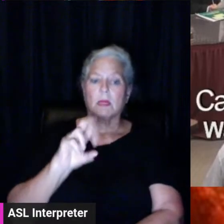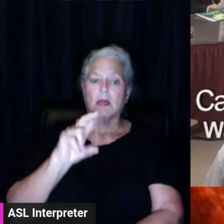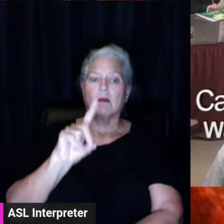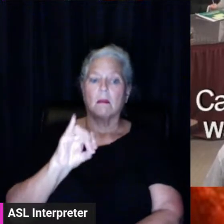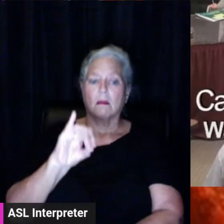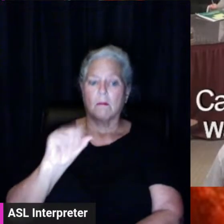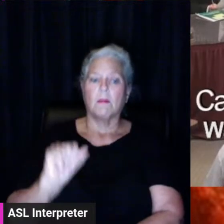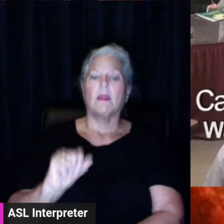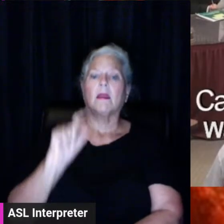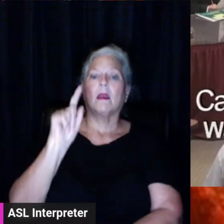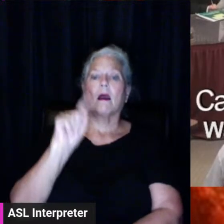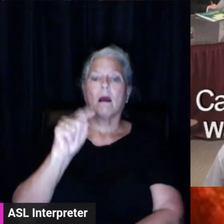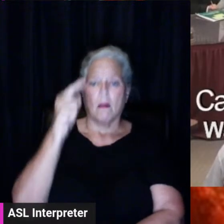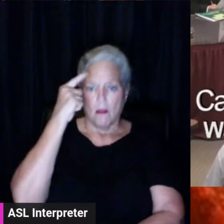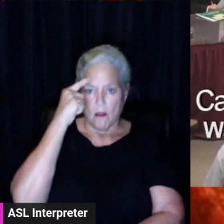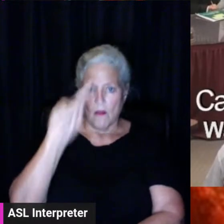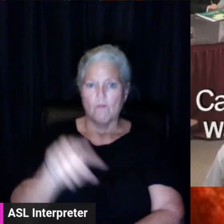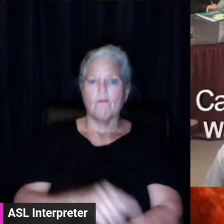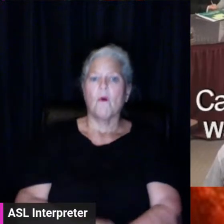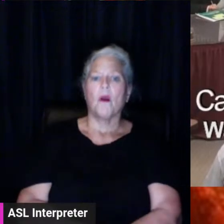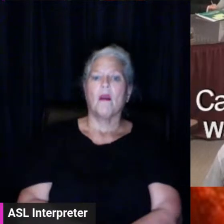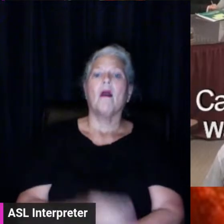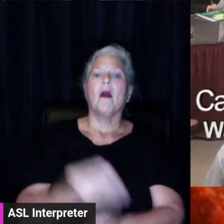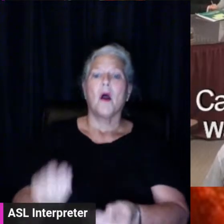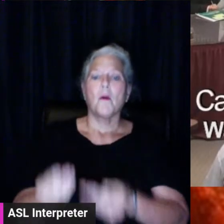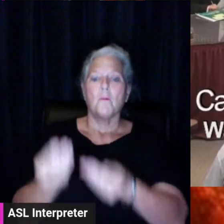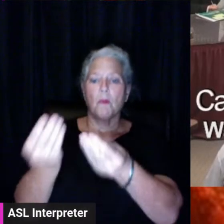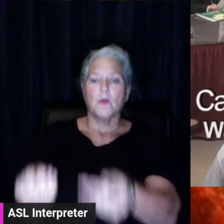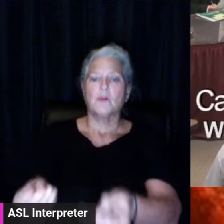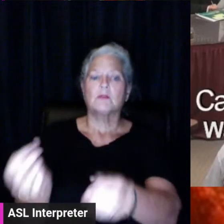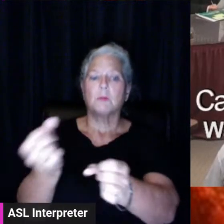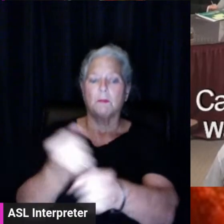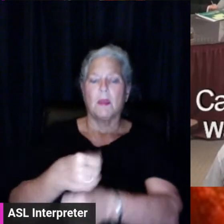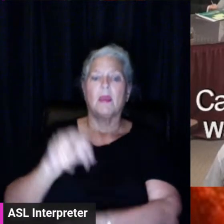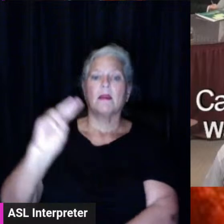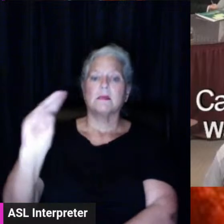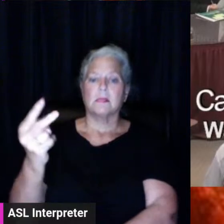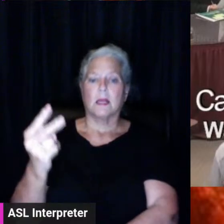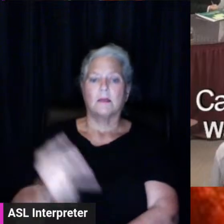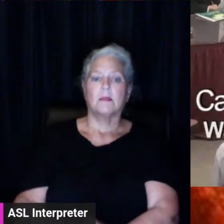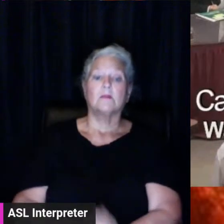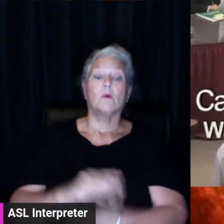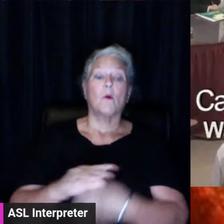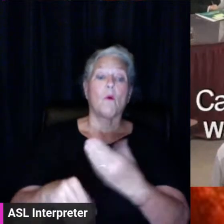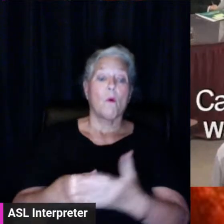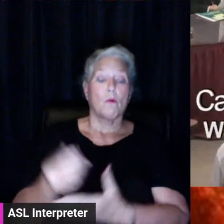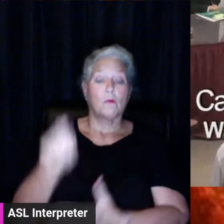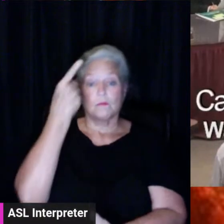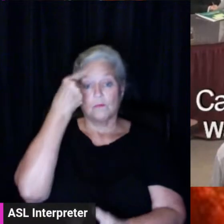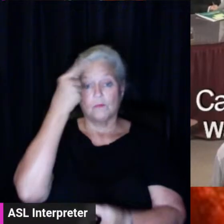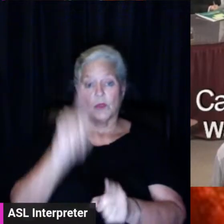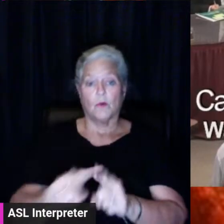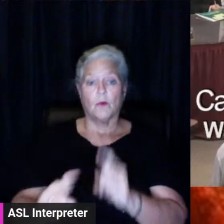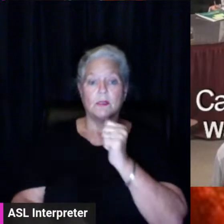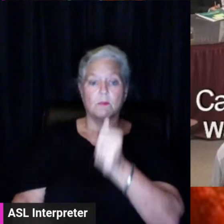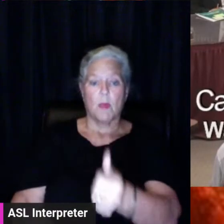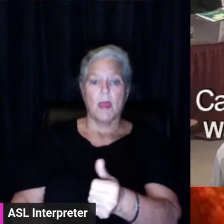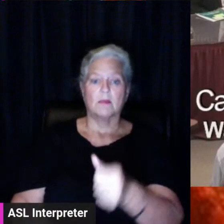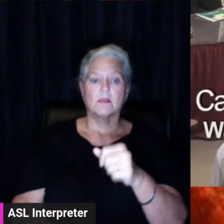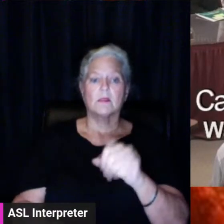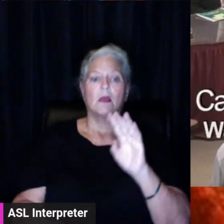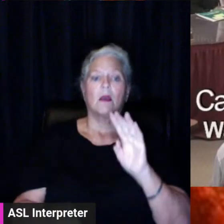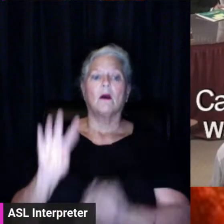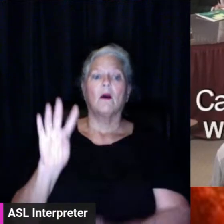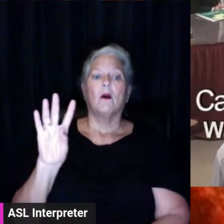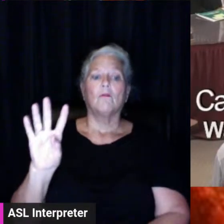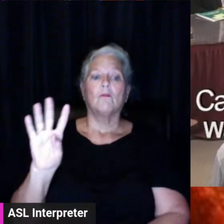locations. Second that. Motion has been made and seconded. All those in favor, please say aye. Aye. Aye. 4-0. All right, next on the agenda, I move that